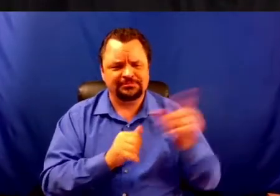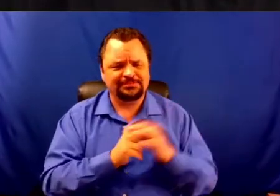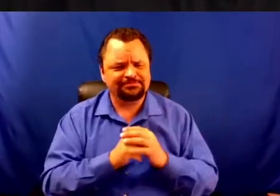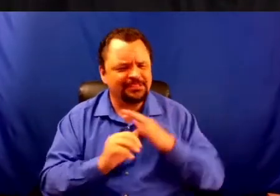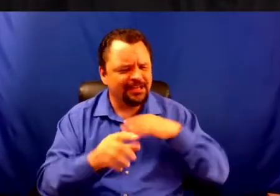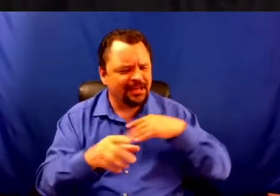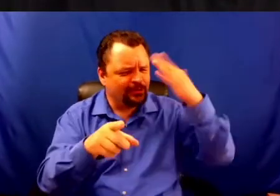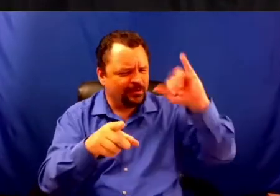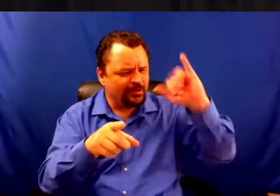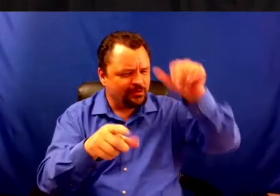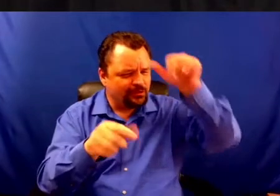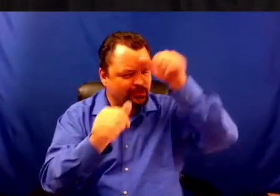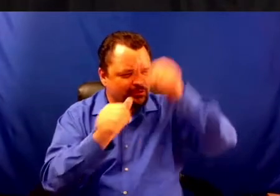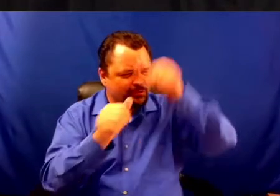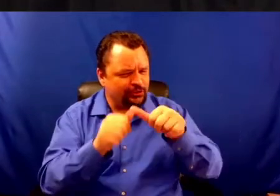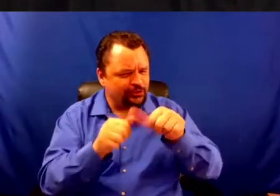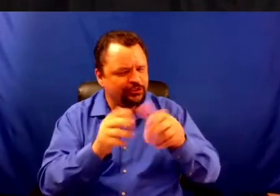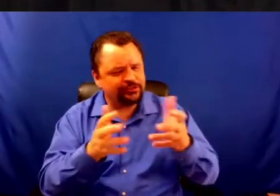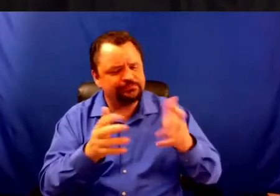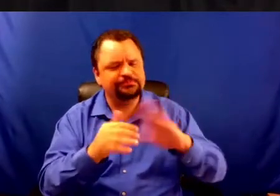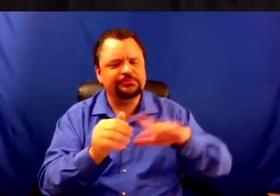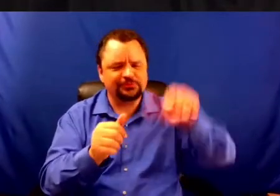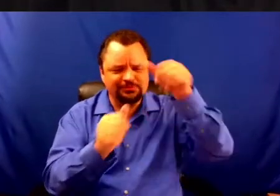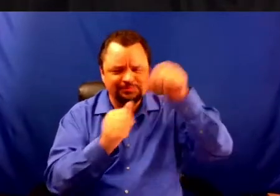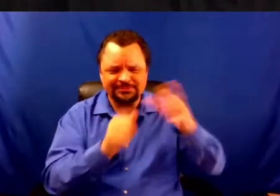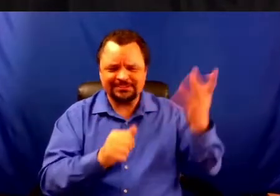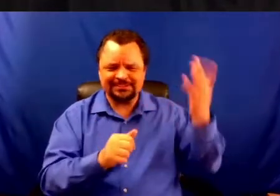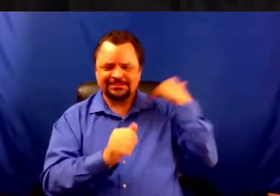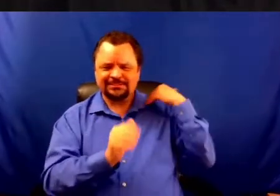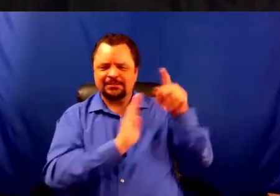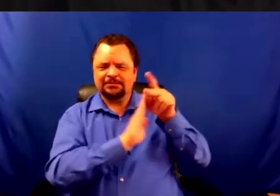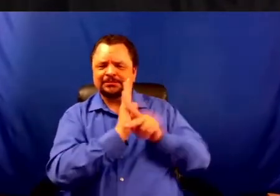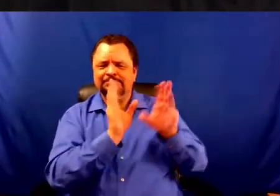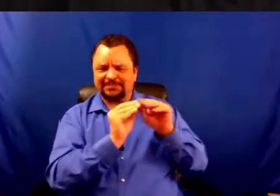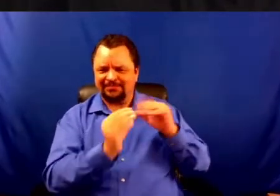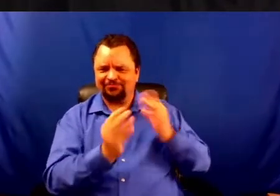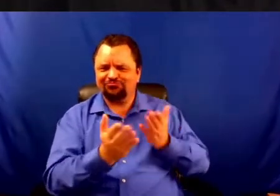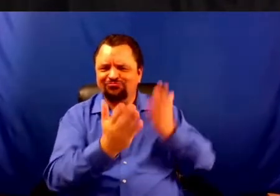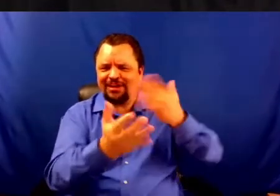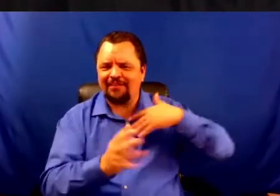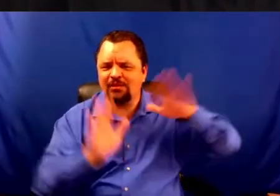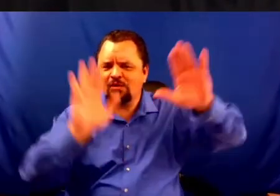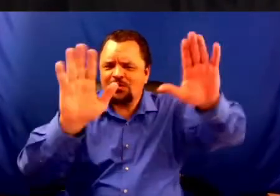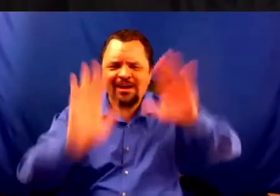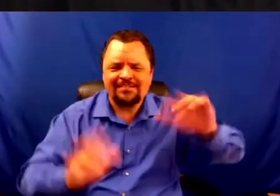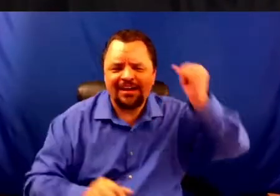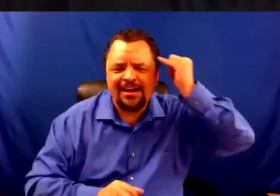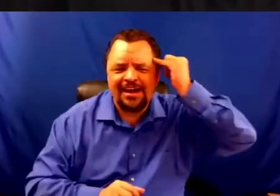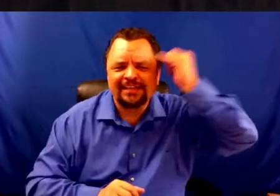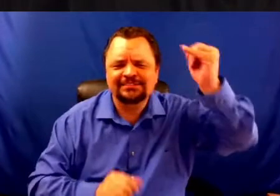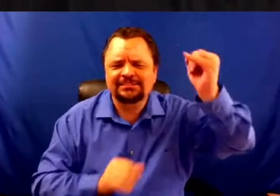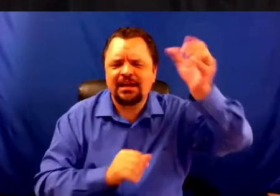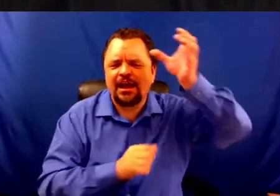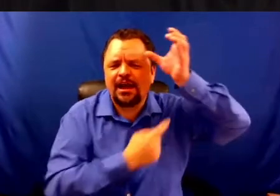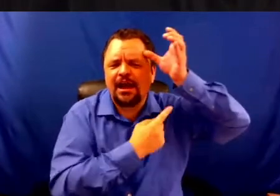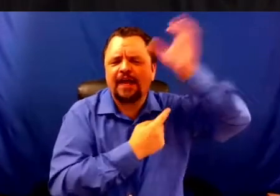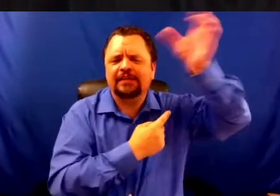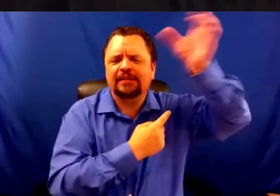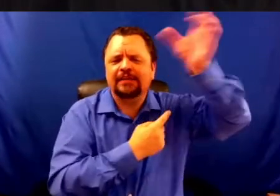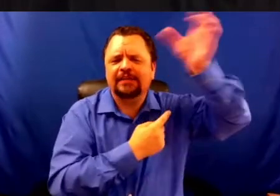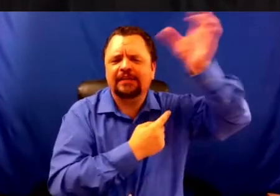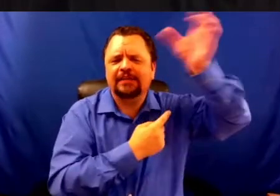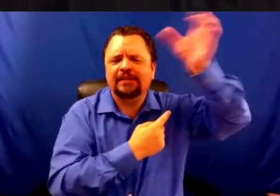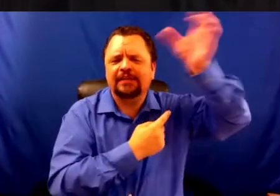if you remember, you probably do, but in the policy meeting, you had the great idea of the concept of the